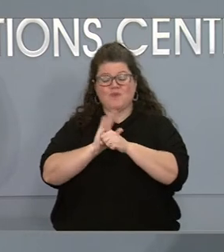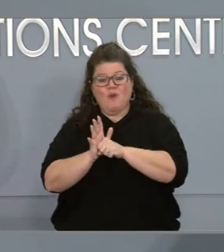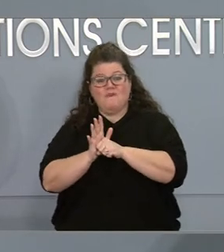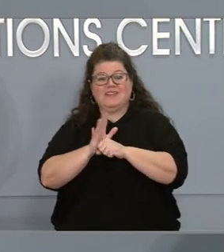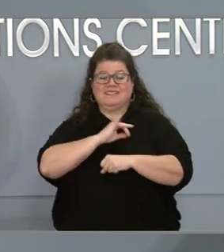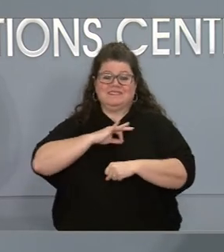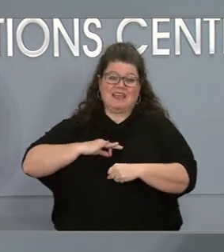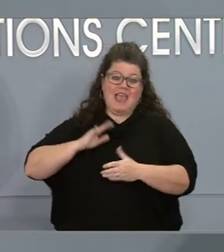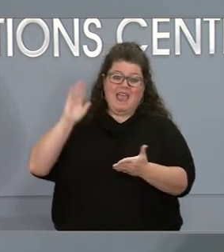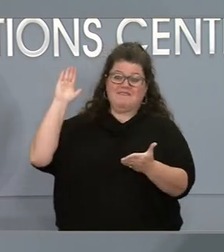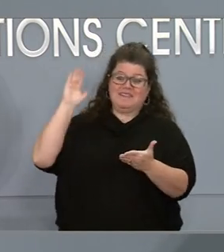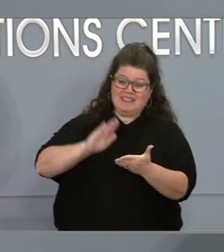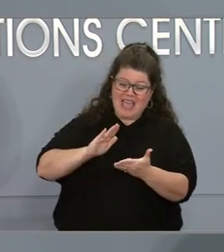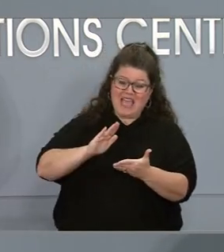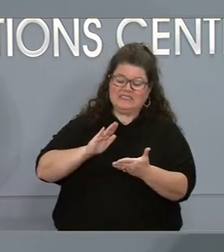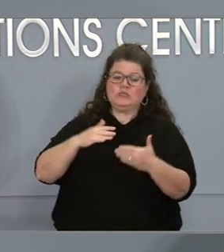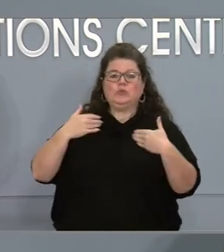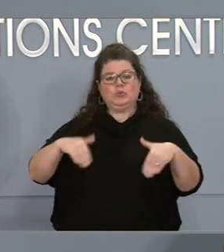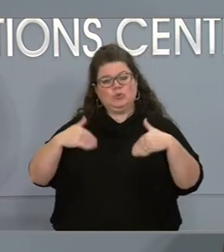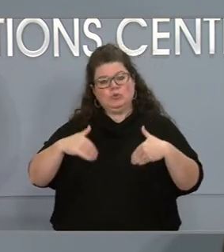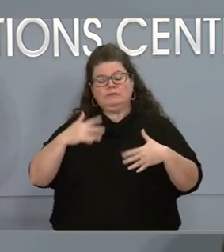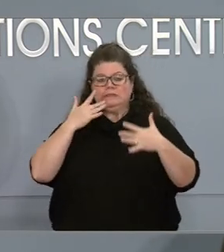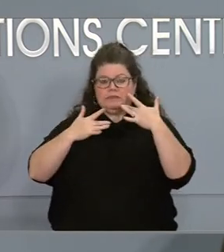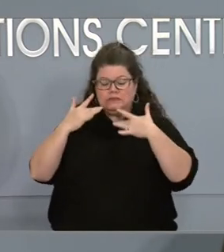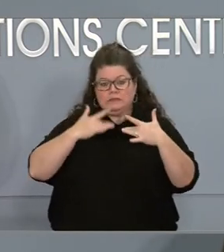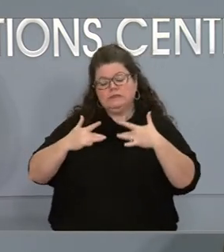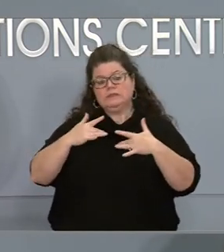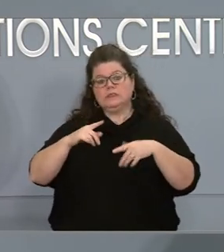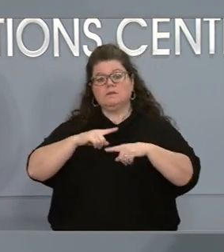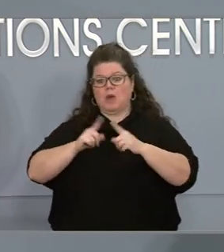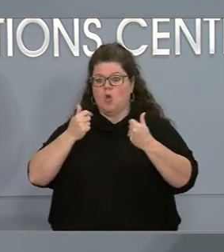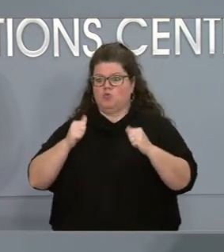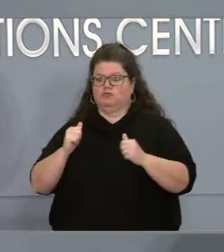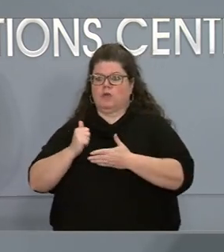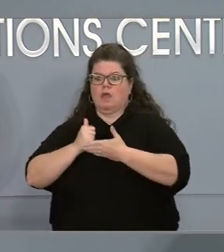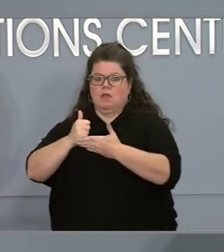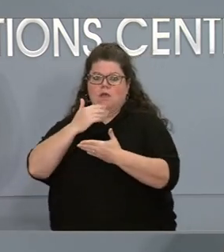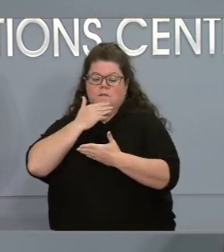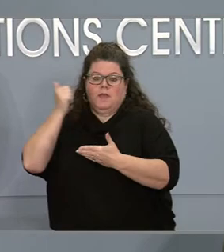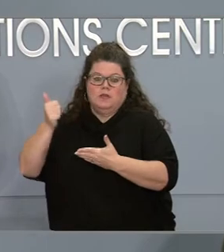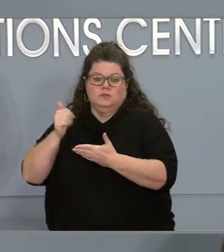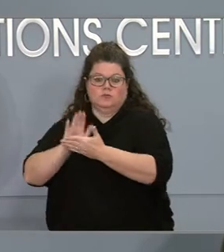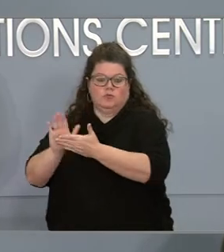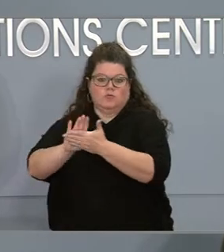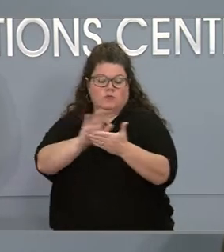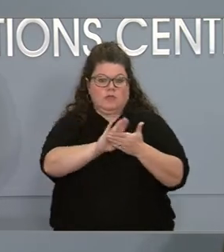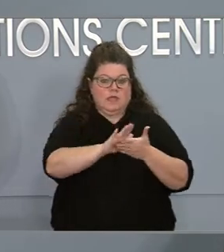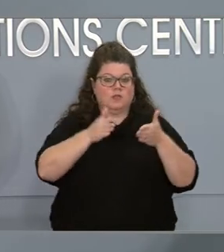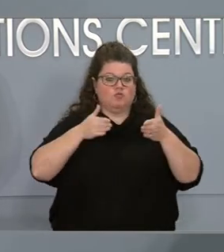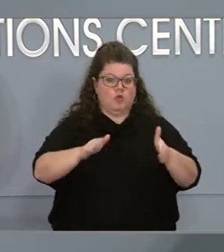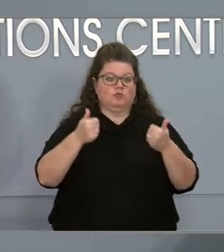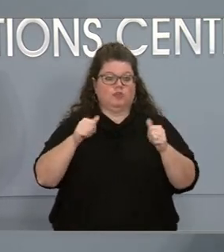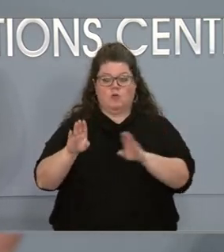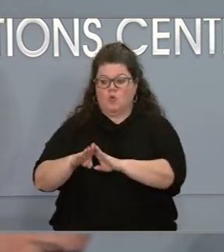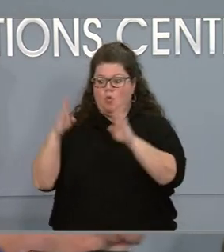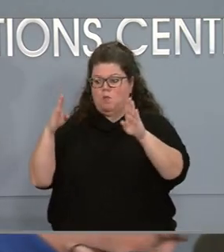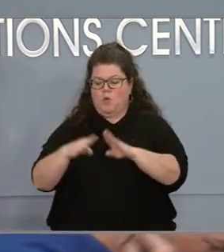our crews and contract resources are getting the roads opened as soon as possible. Thank you, Governor.